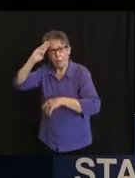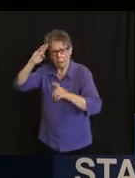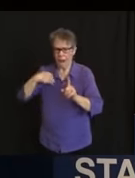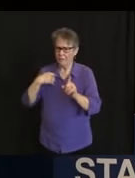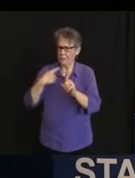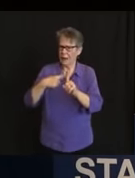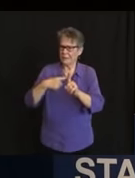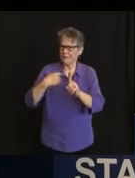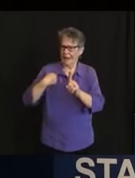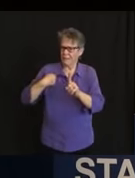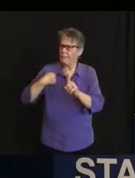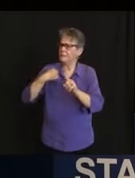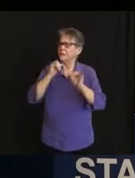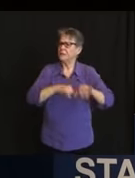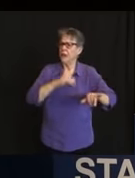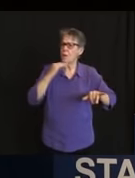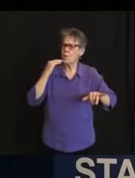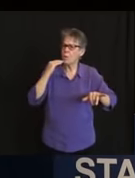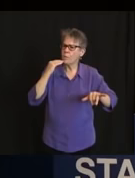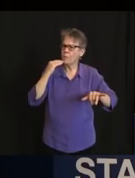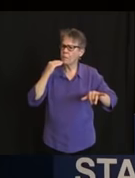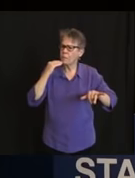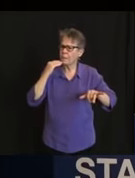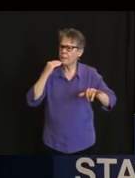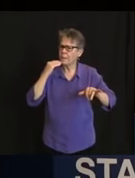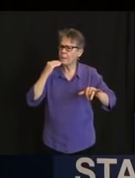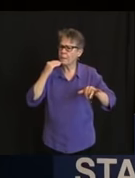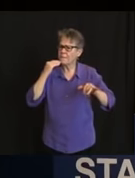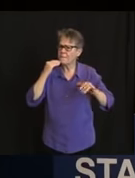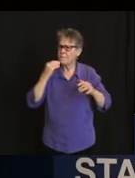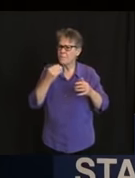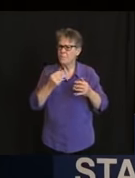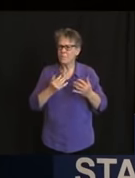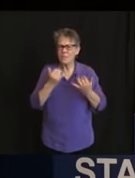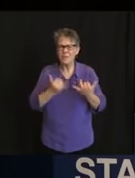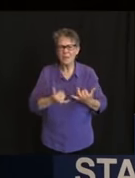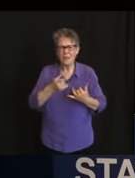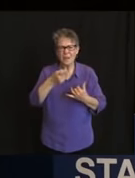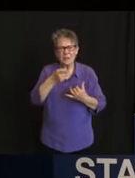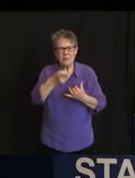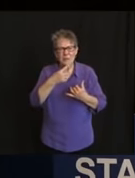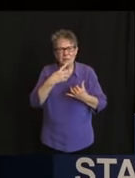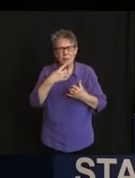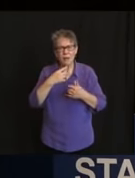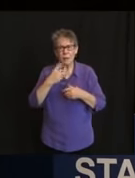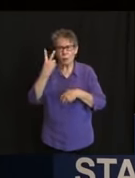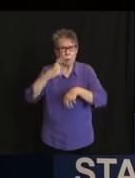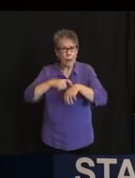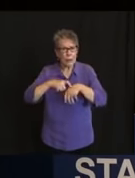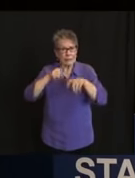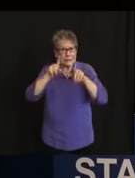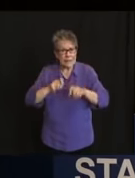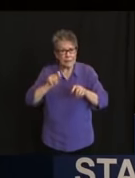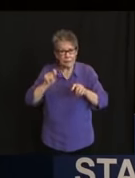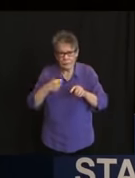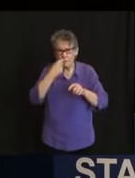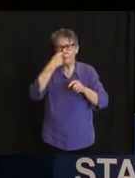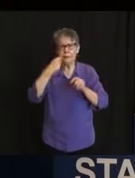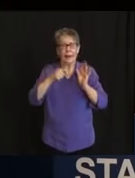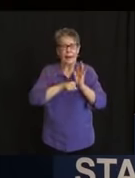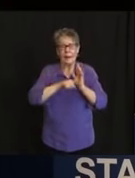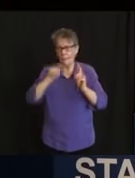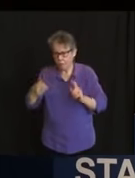to potential strategies to consider discontinuing isolation. There are two different strategies, a